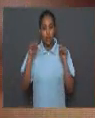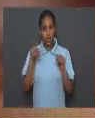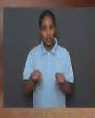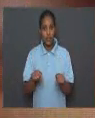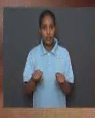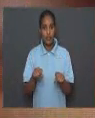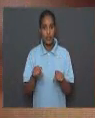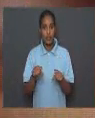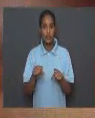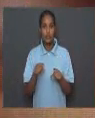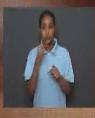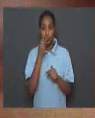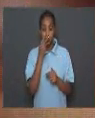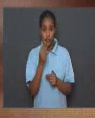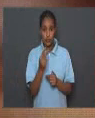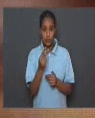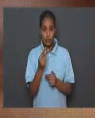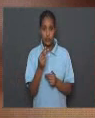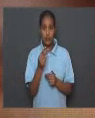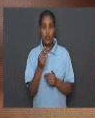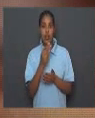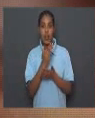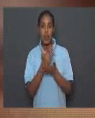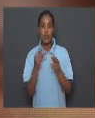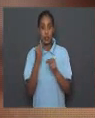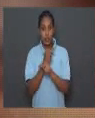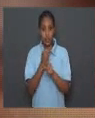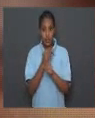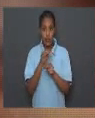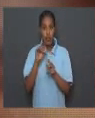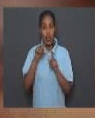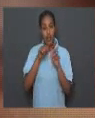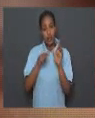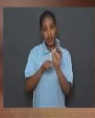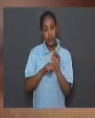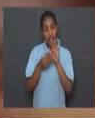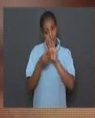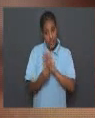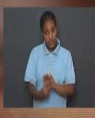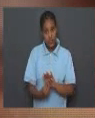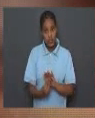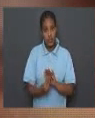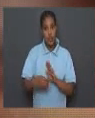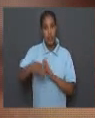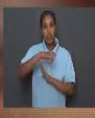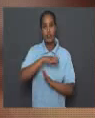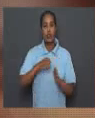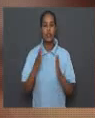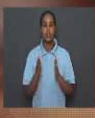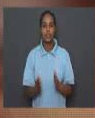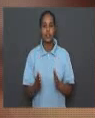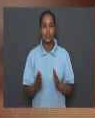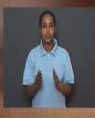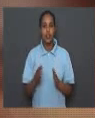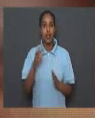Today, we are going to look at how the nature of the ions affects the electrolysis